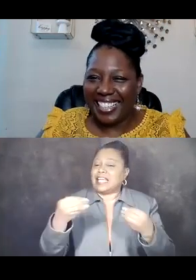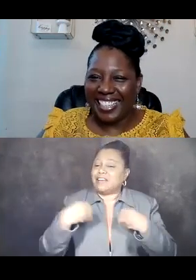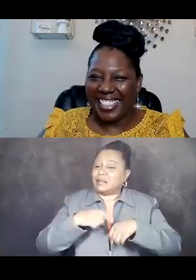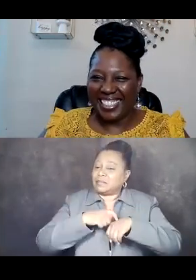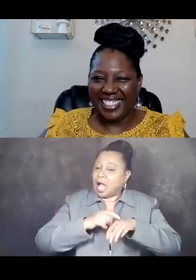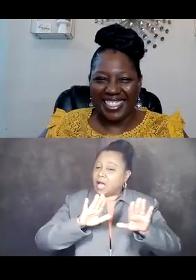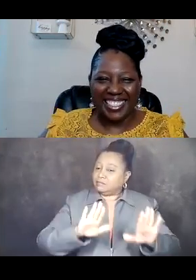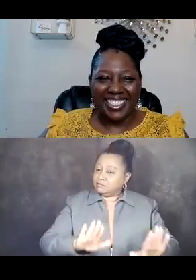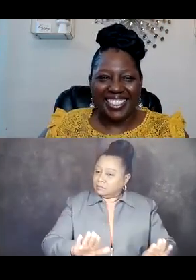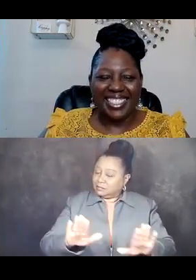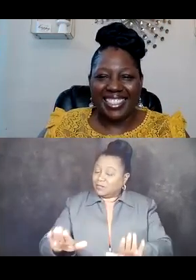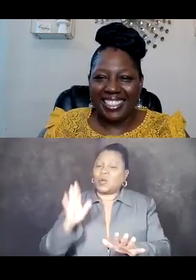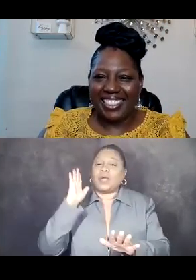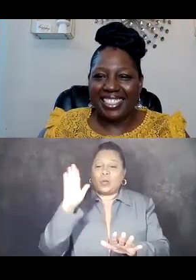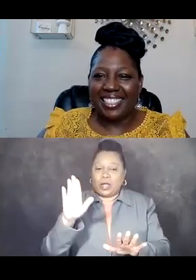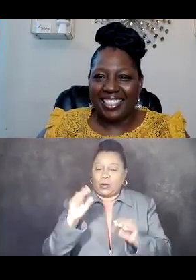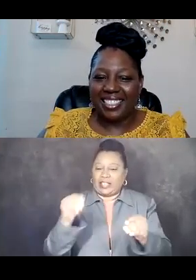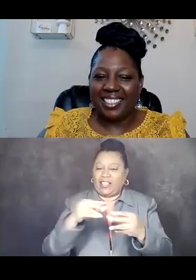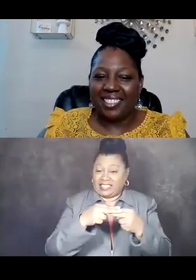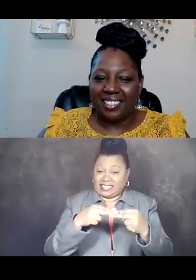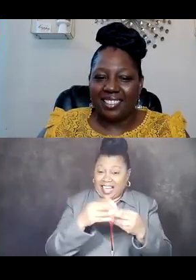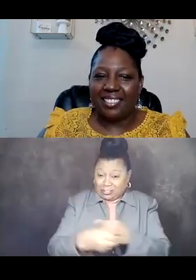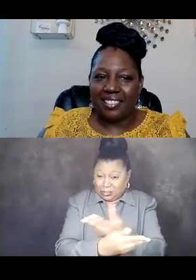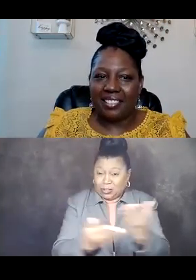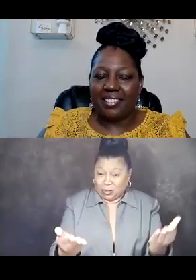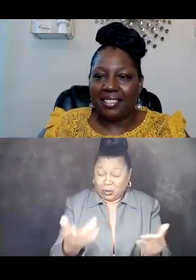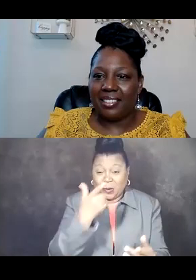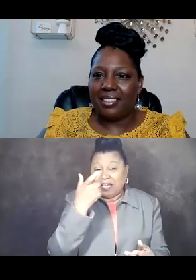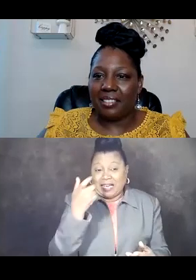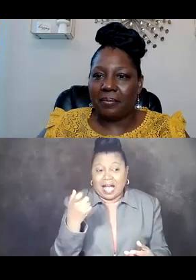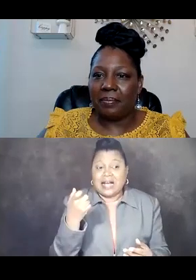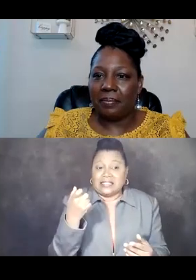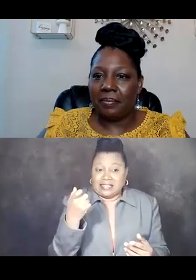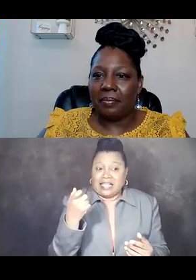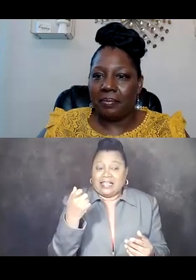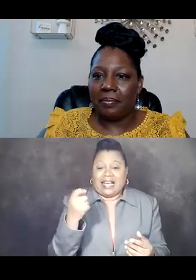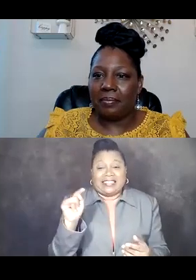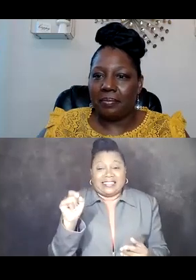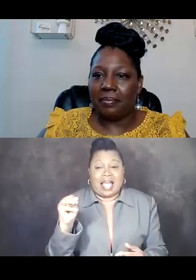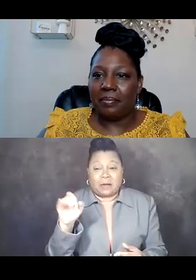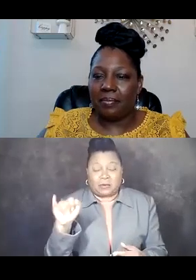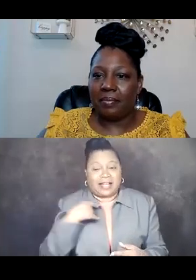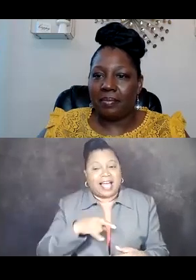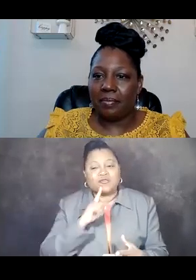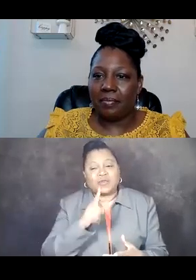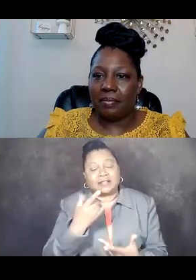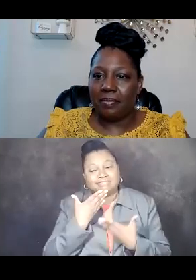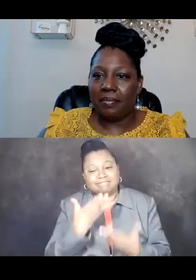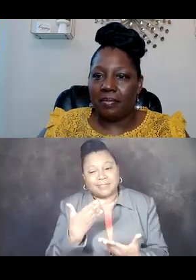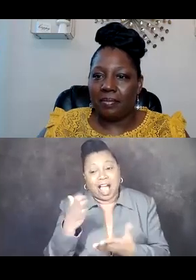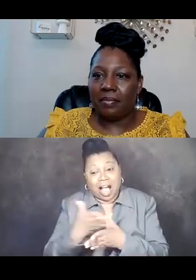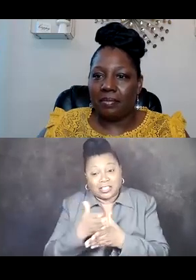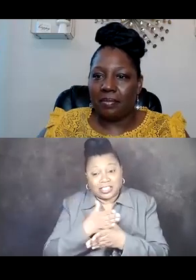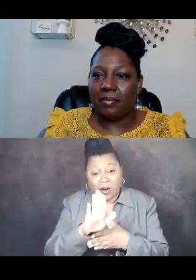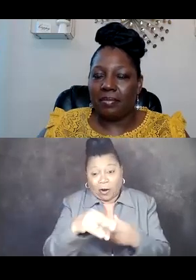bit of time, but we will get those slides up for you because Tamara has graciously agreed to share